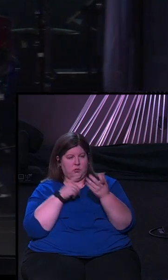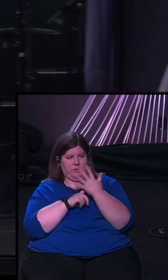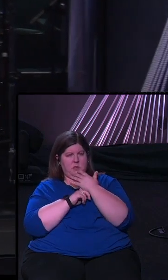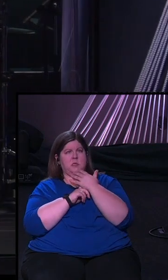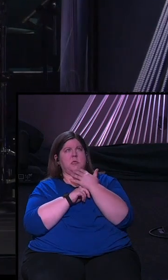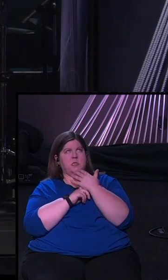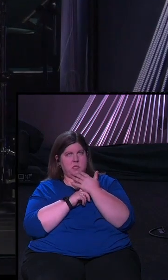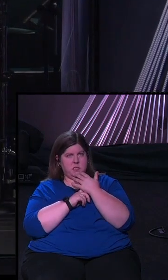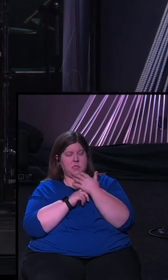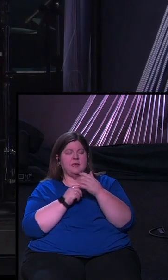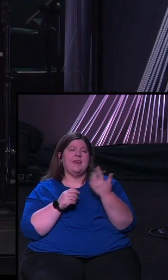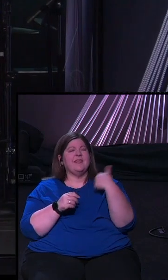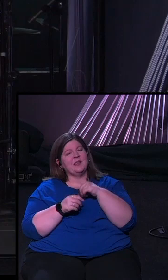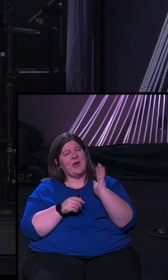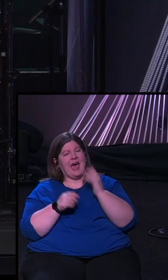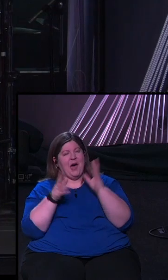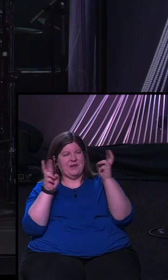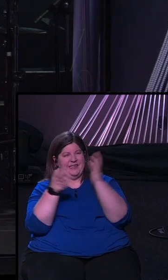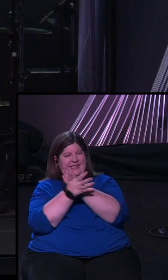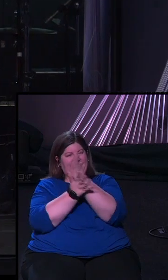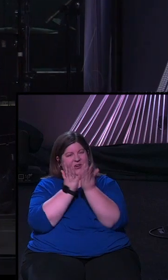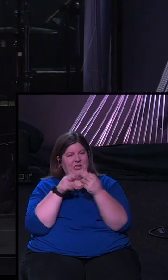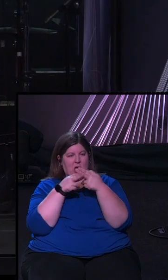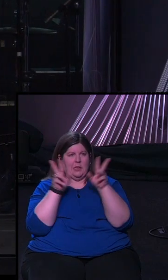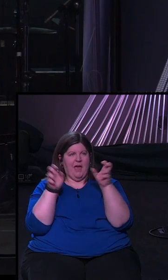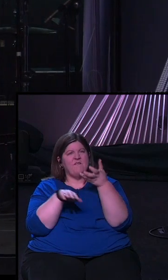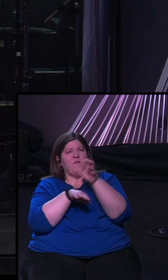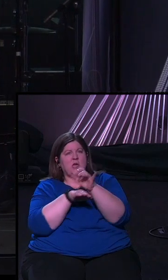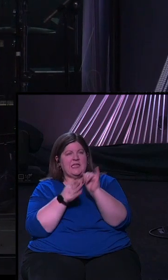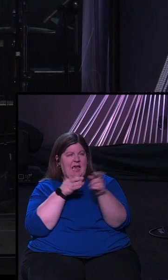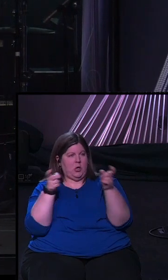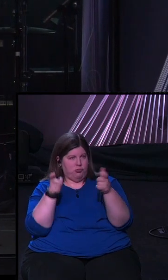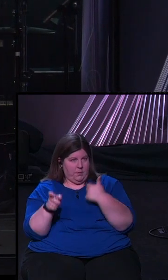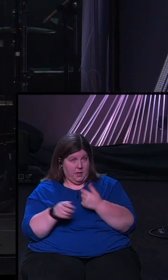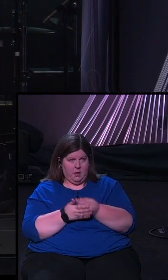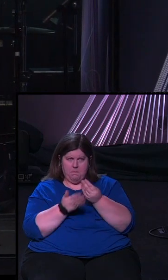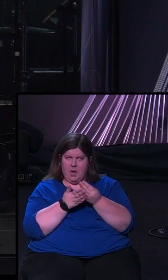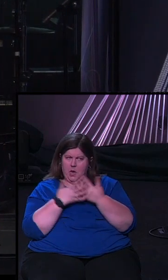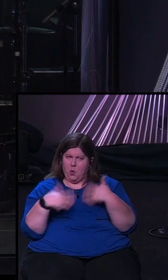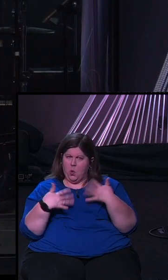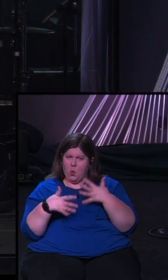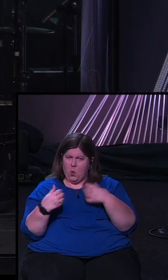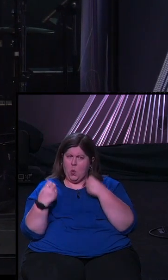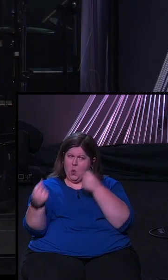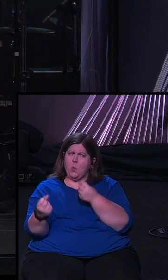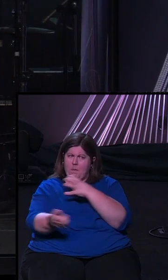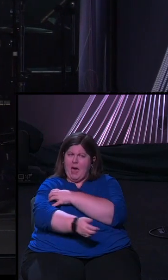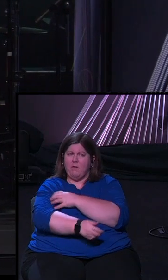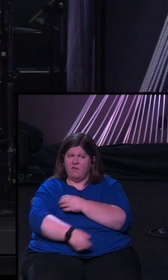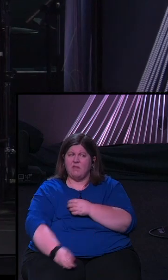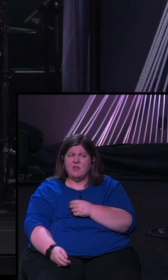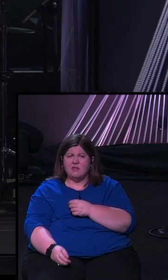series right now called The Forces That Control Me. Money is maybe one of the most powerful forces that controls most of us in the room or